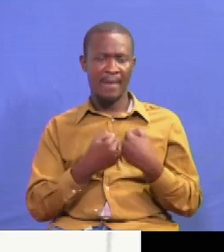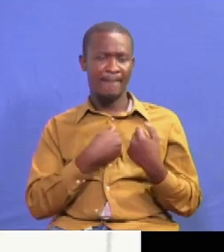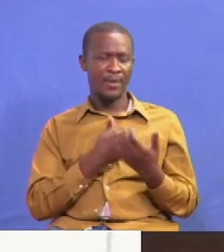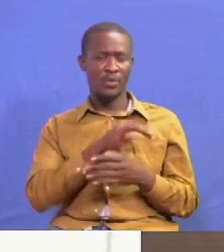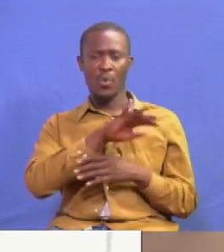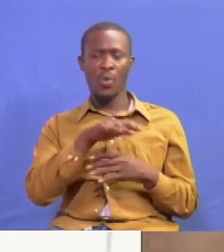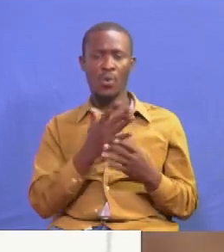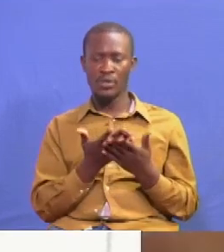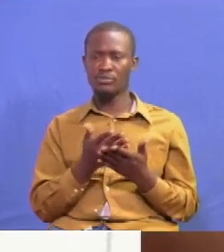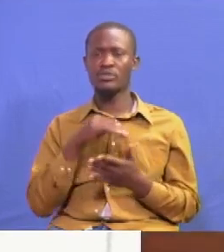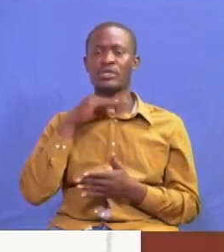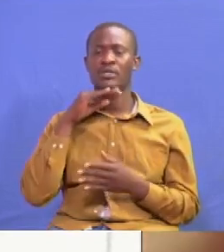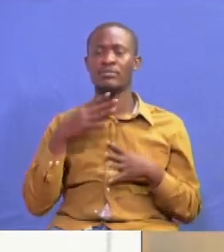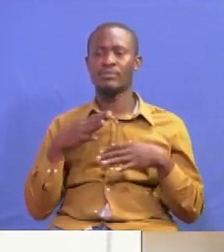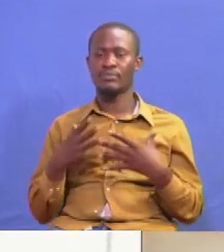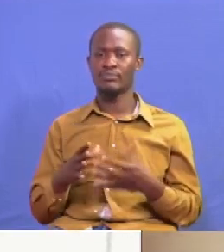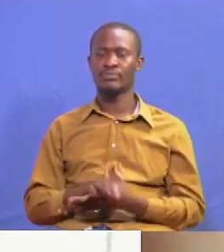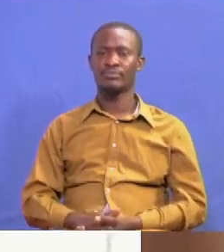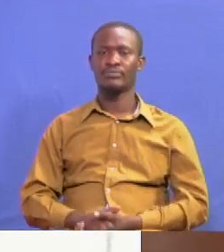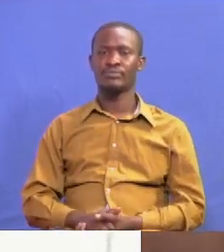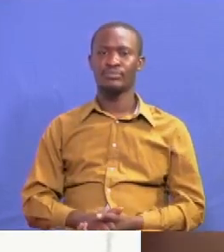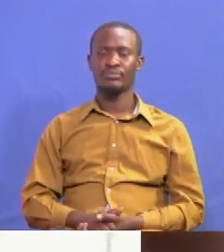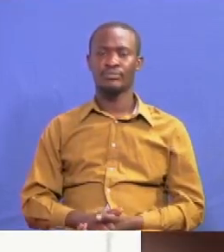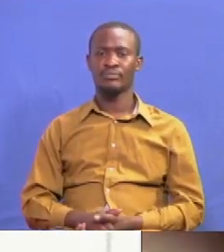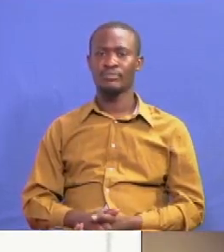of the departed souls.